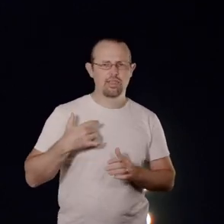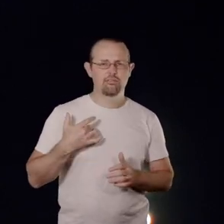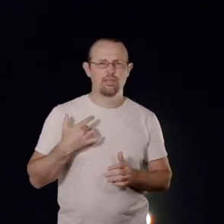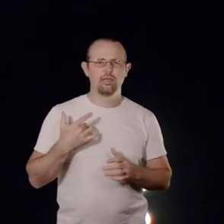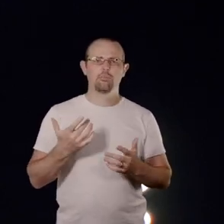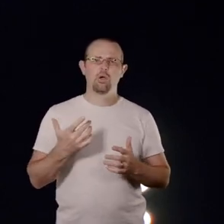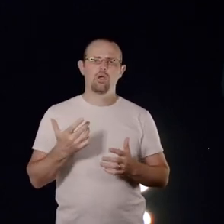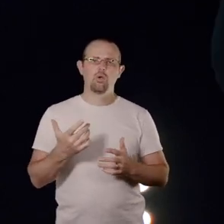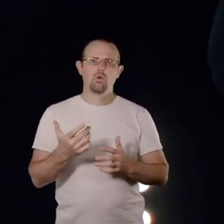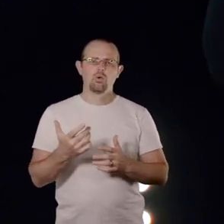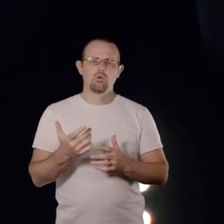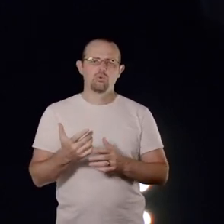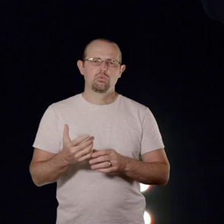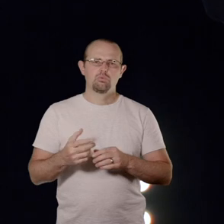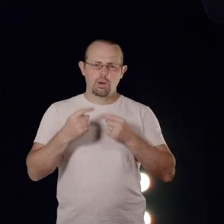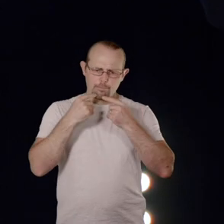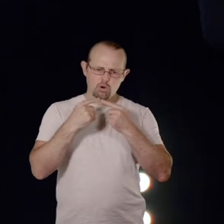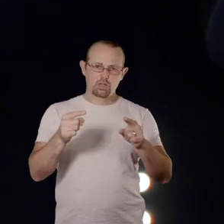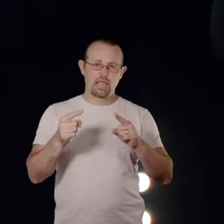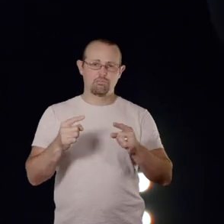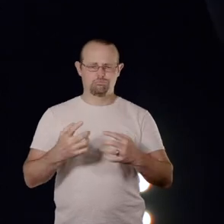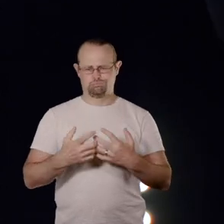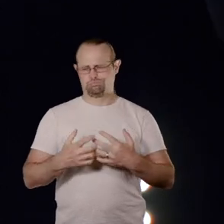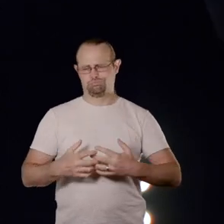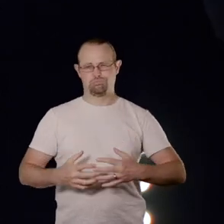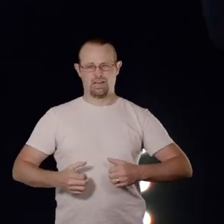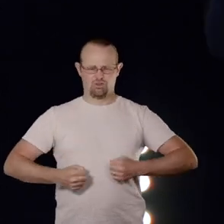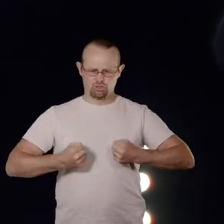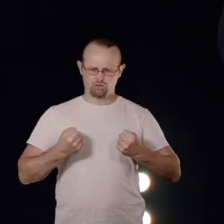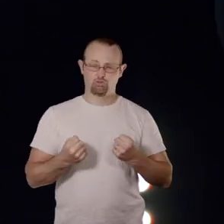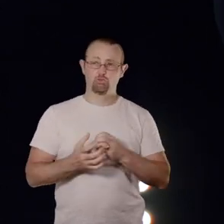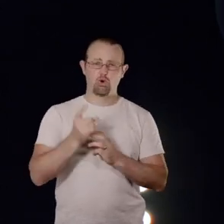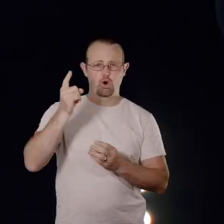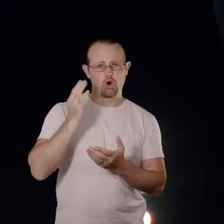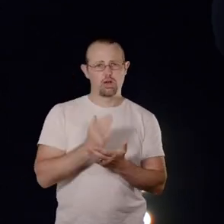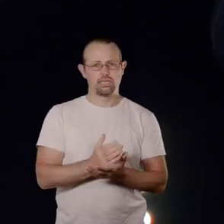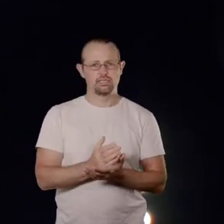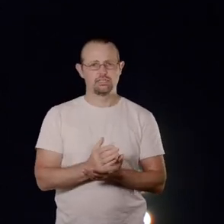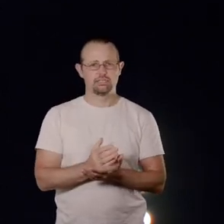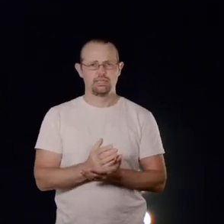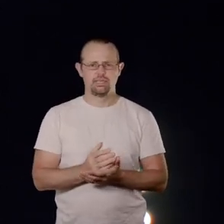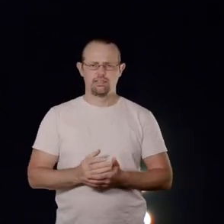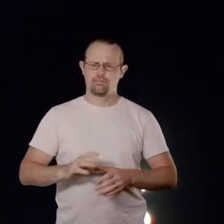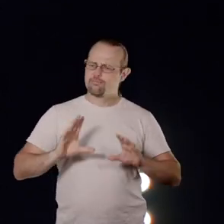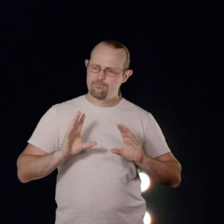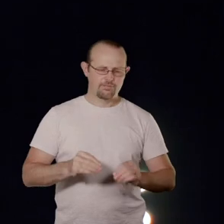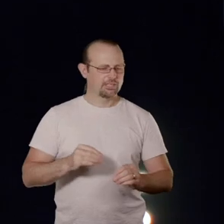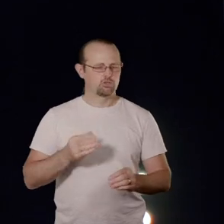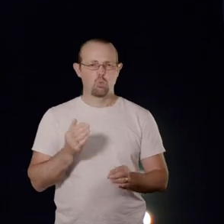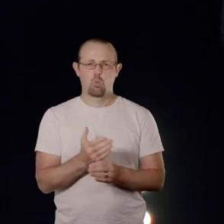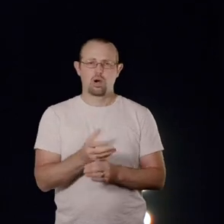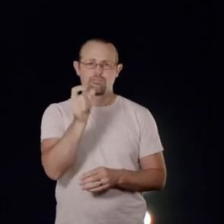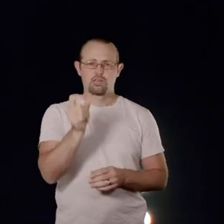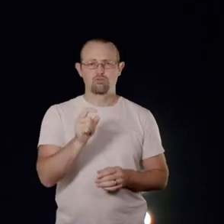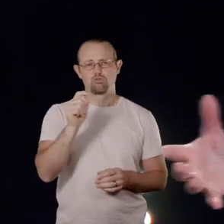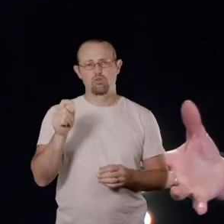we do proclamation because we're proclaiming how strong he is, how faithful he is, the finished work of the cross, the fact that Jesus rose again to give us